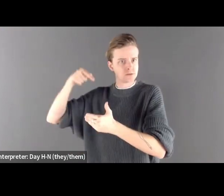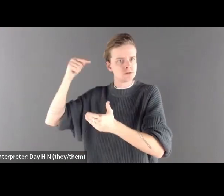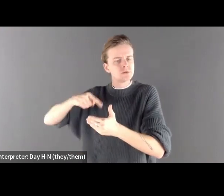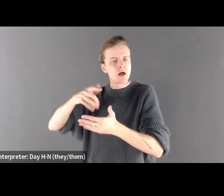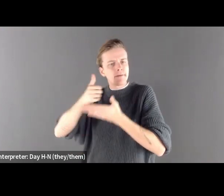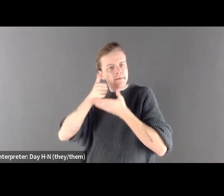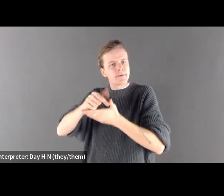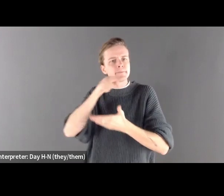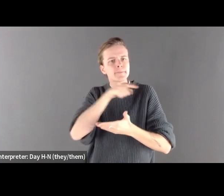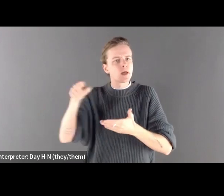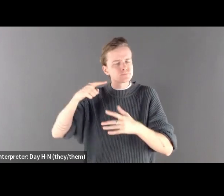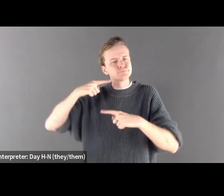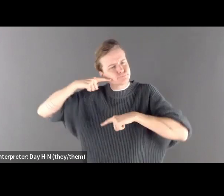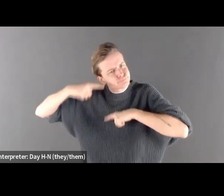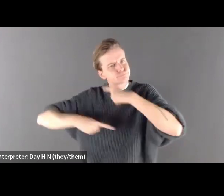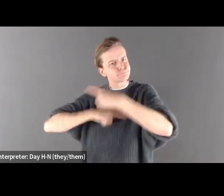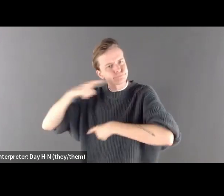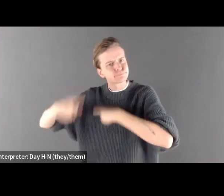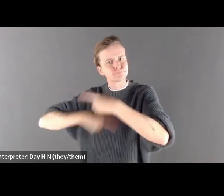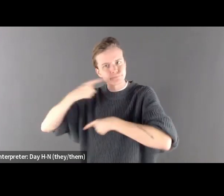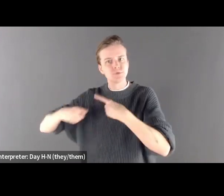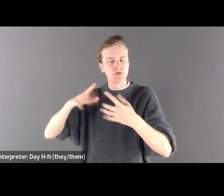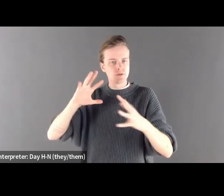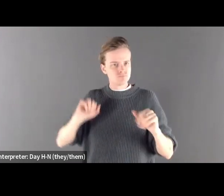in further